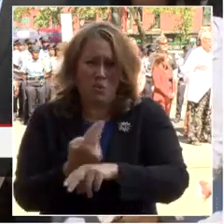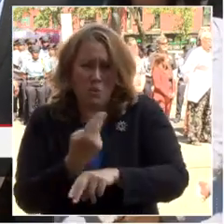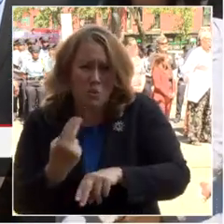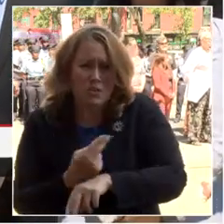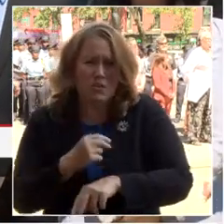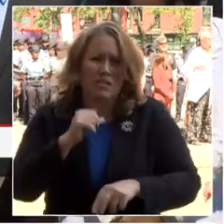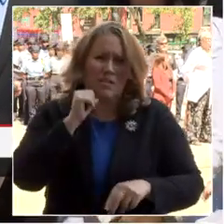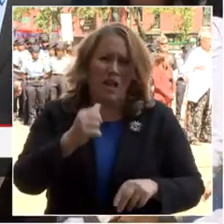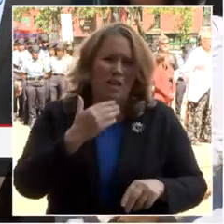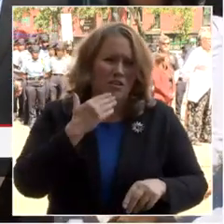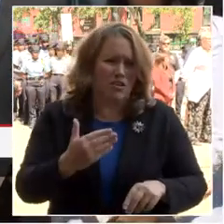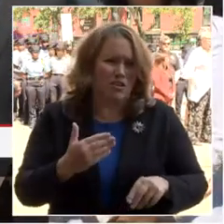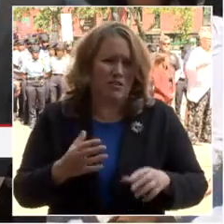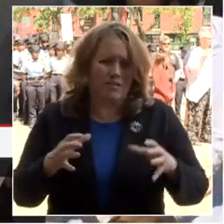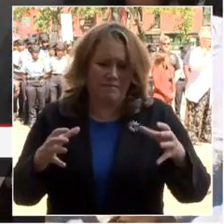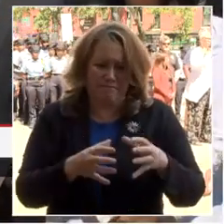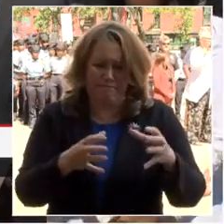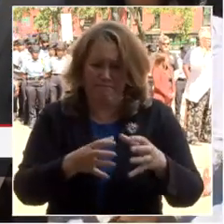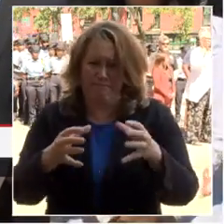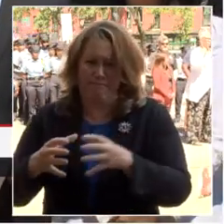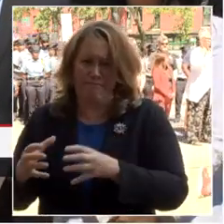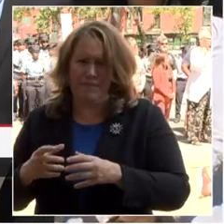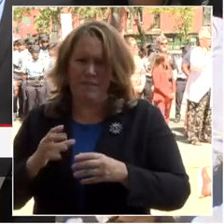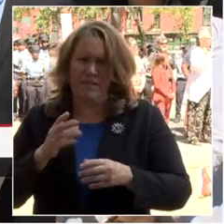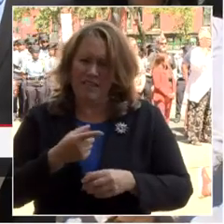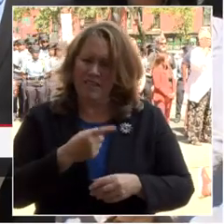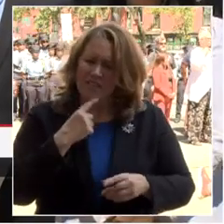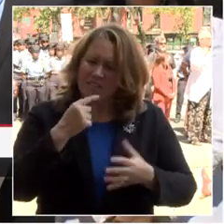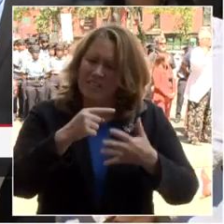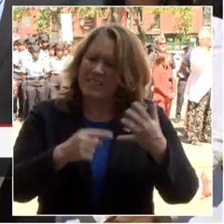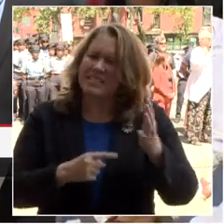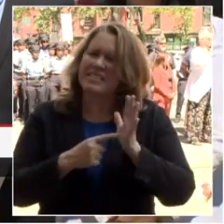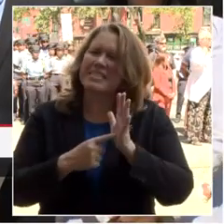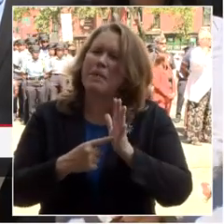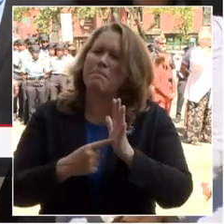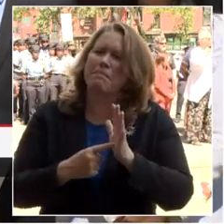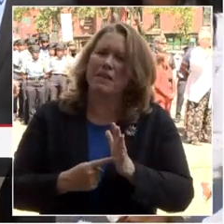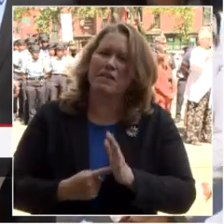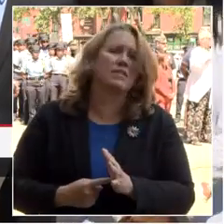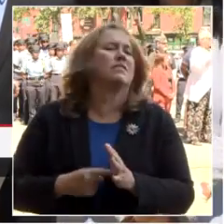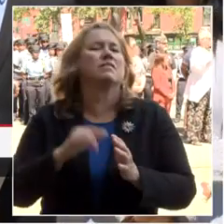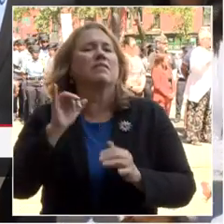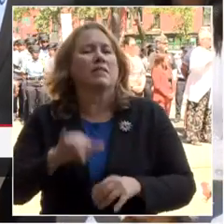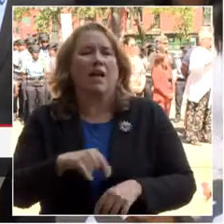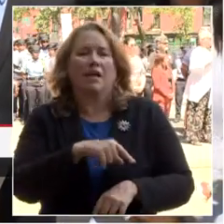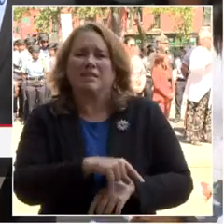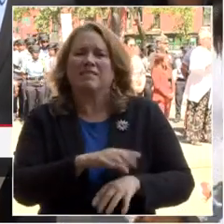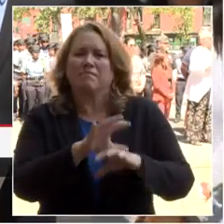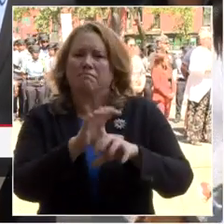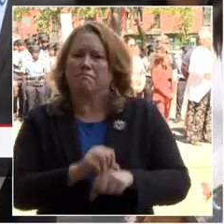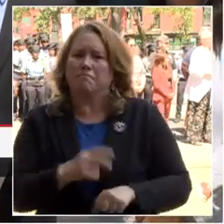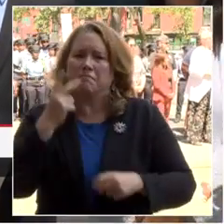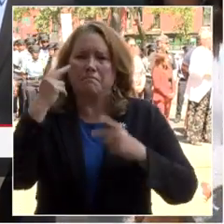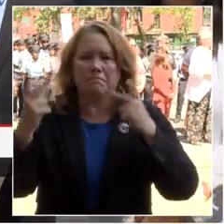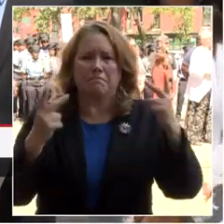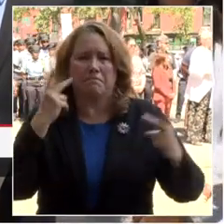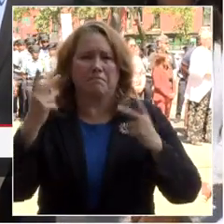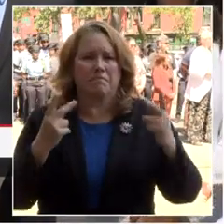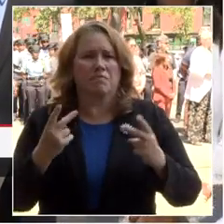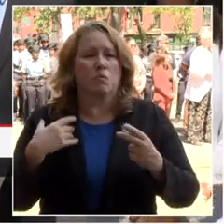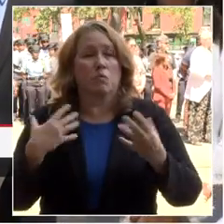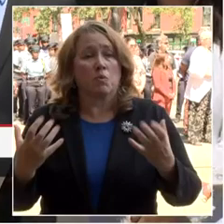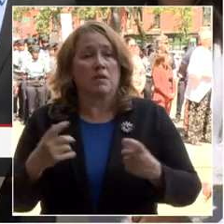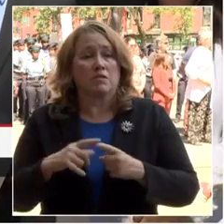name a few. To start interrupting these patterns, the task force's initial focus will be in areas with